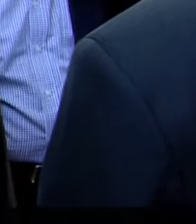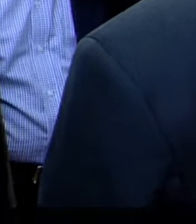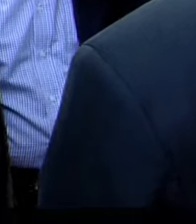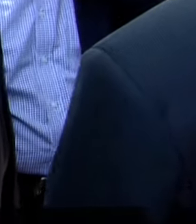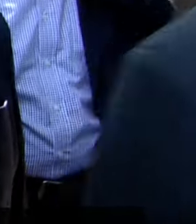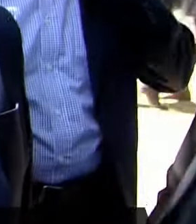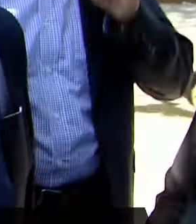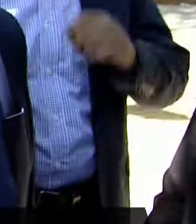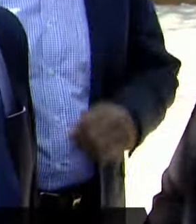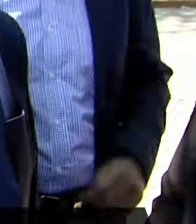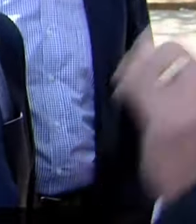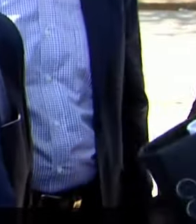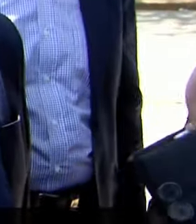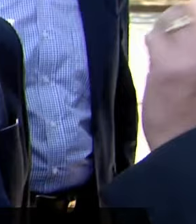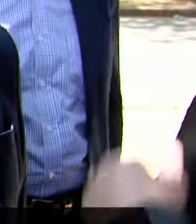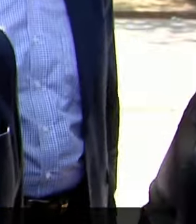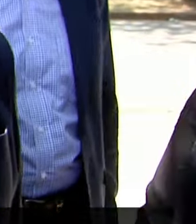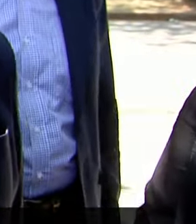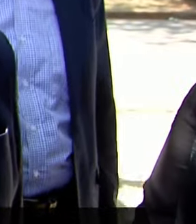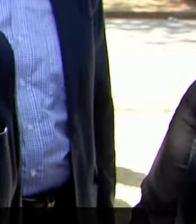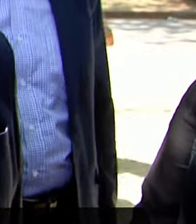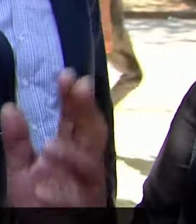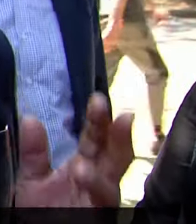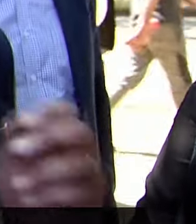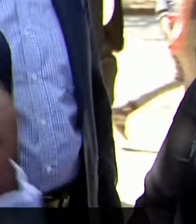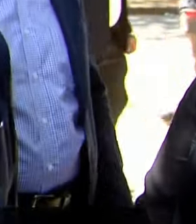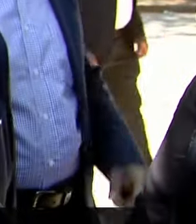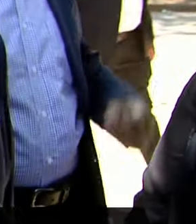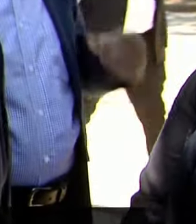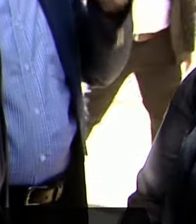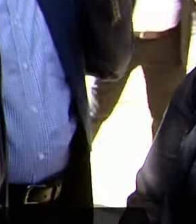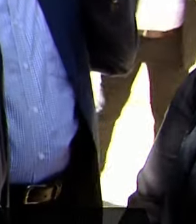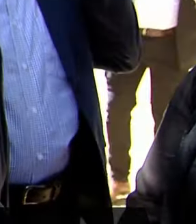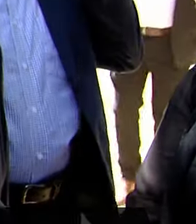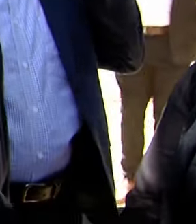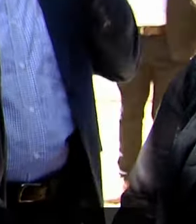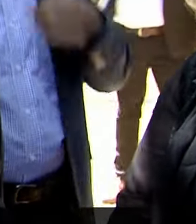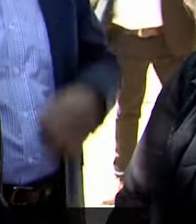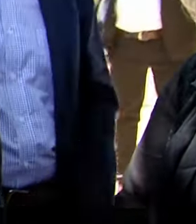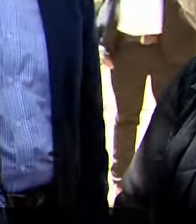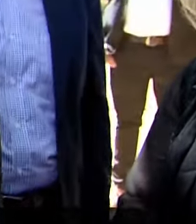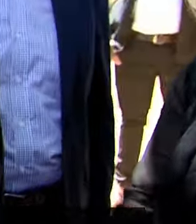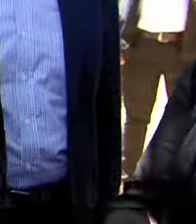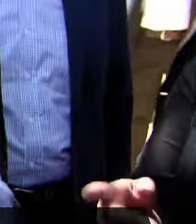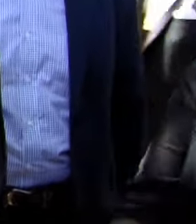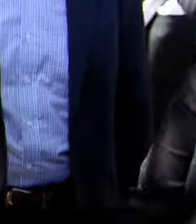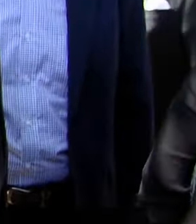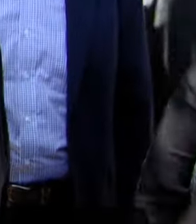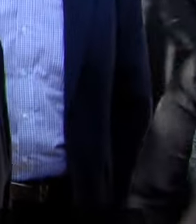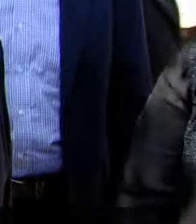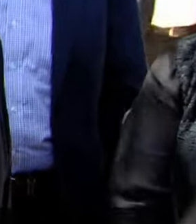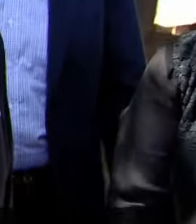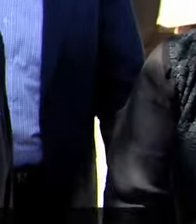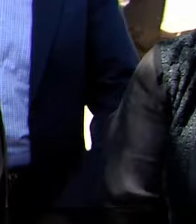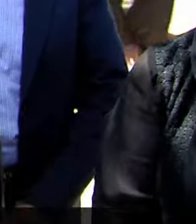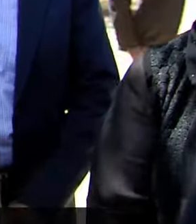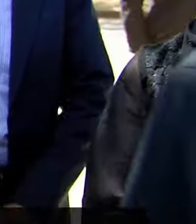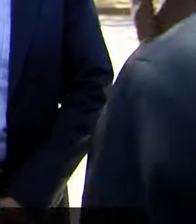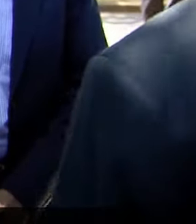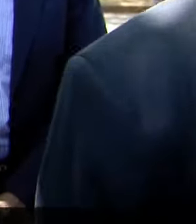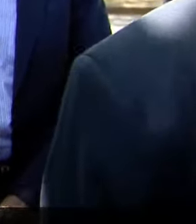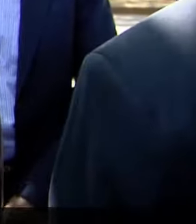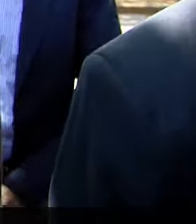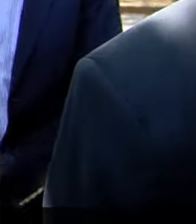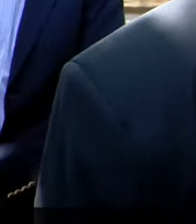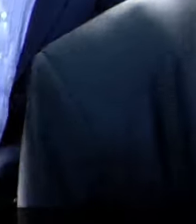And then, of course, abroad, I spoke to you, because we're both in England for some time,